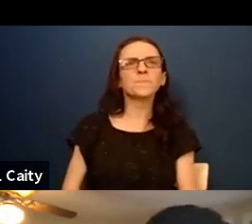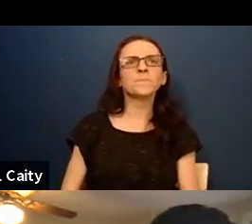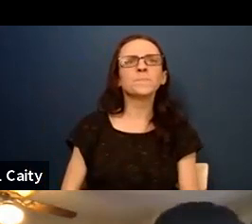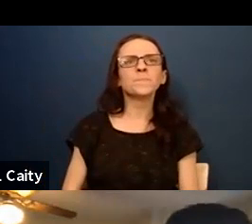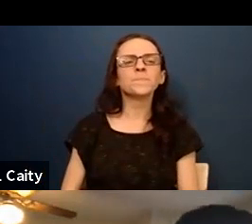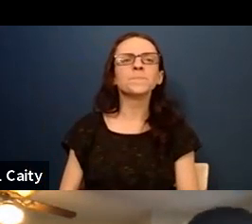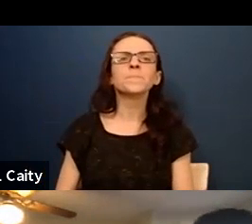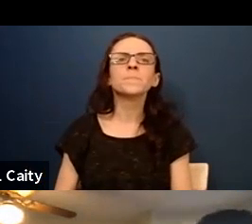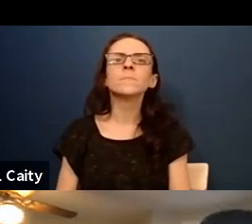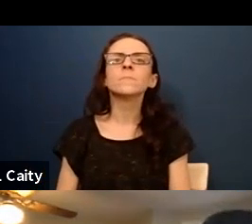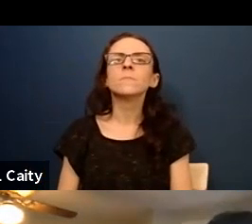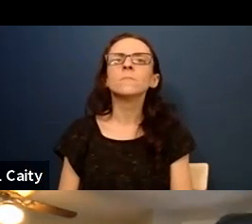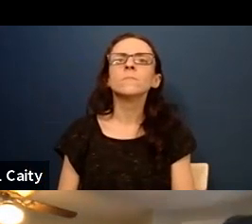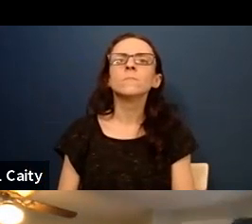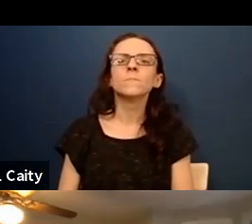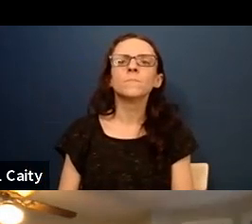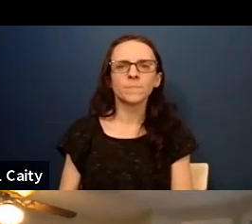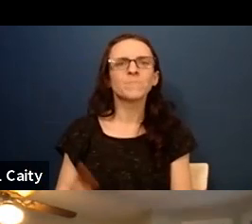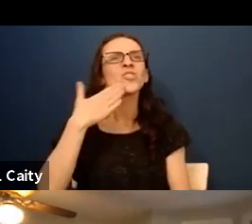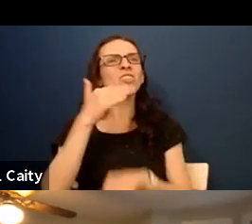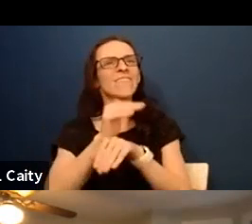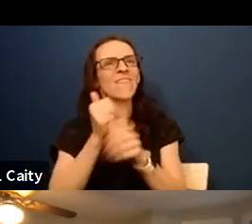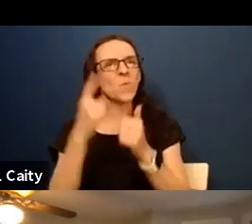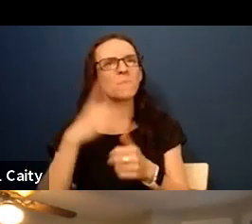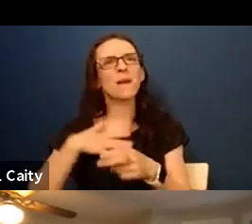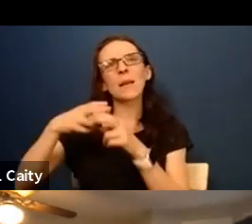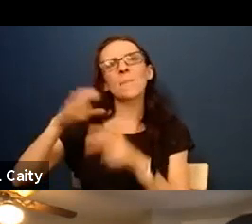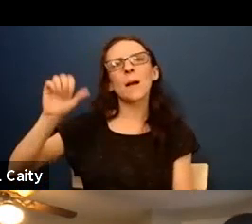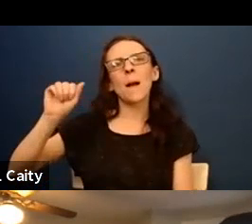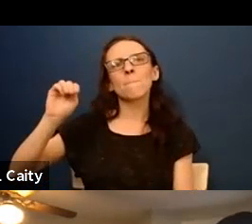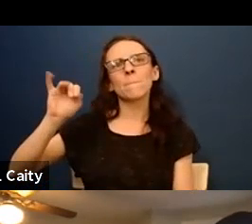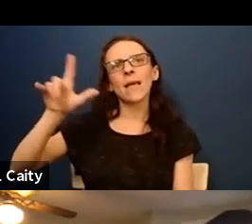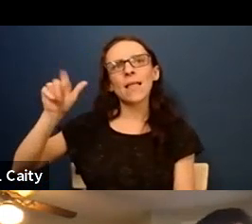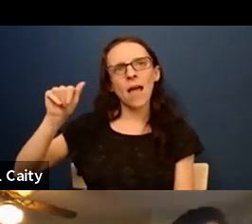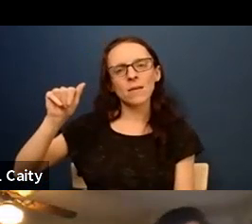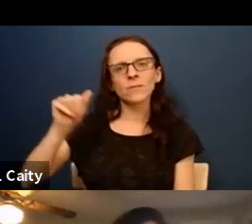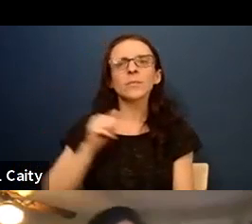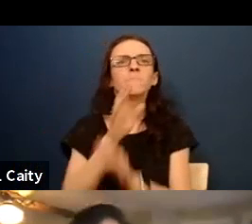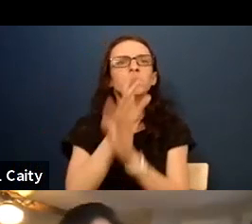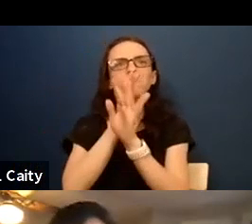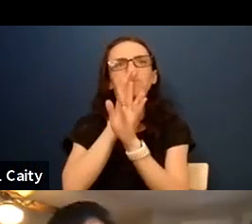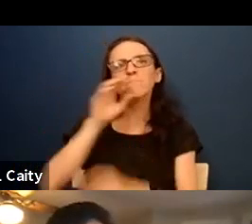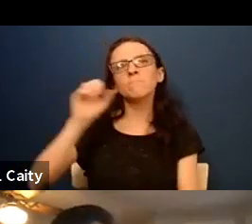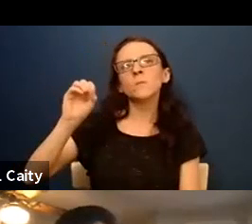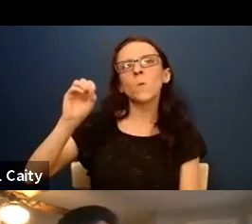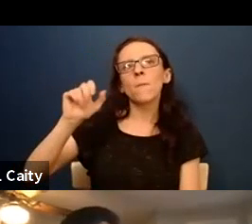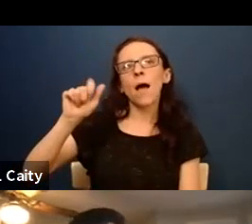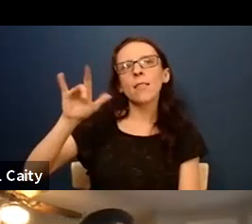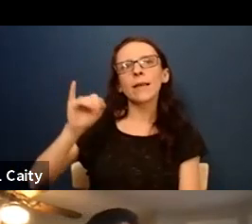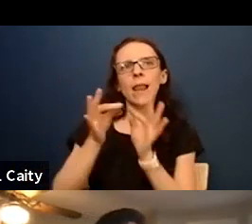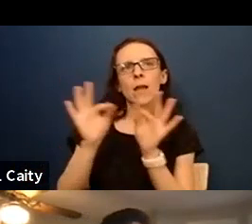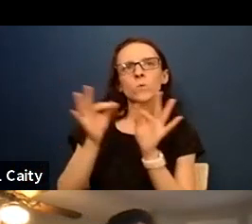Somali. Good evening, everyone. My name is Camilla. Kusoo dhawaada galabta, magacaygu waa Fortune